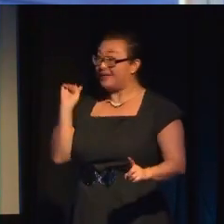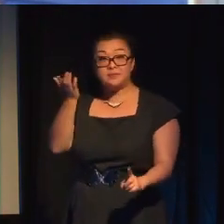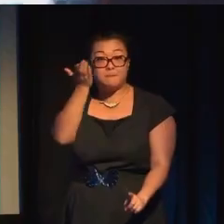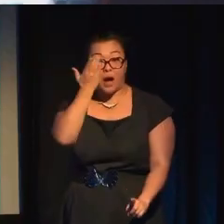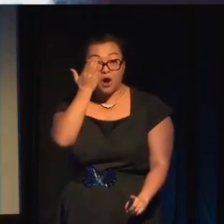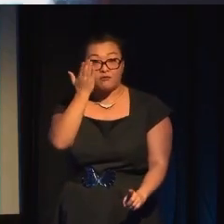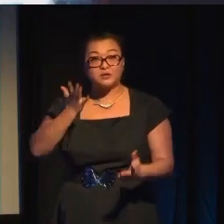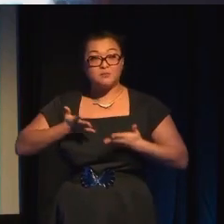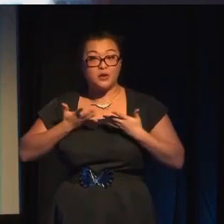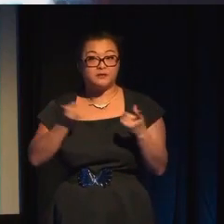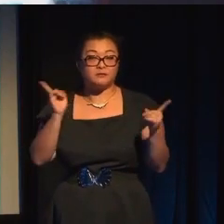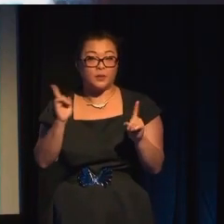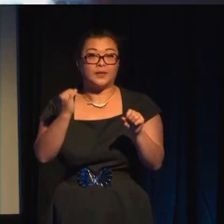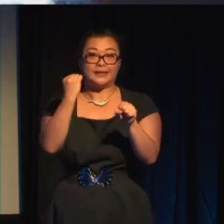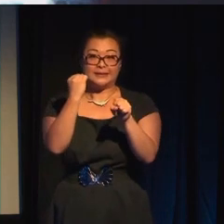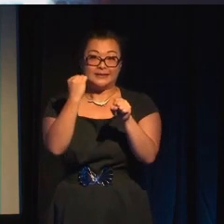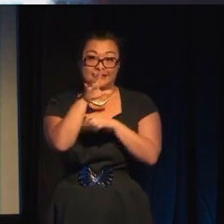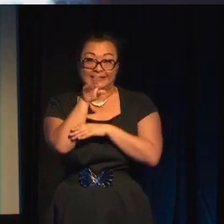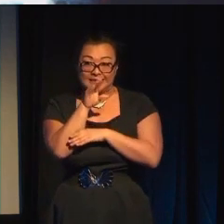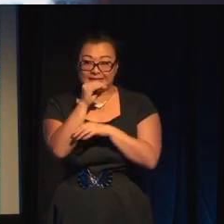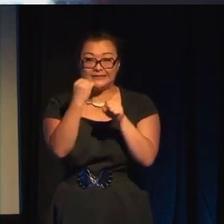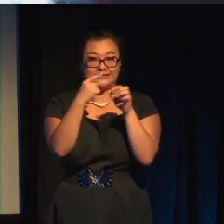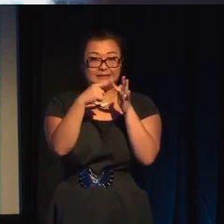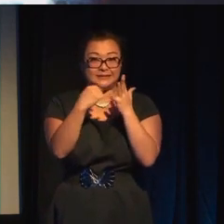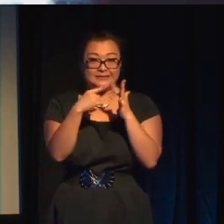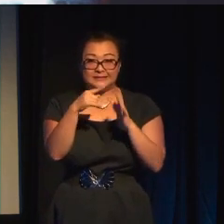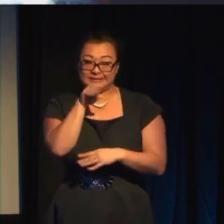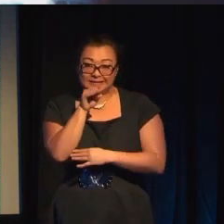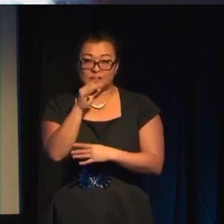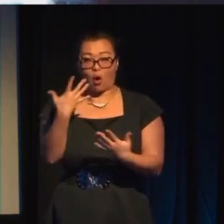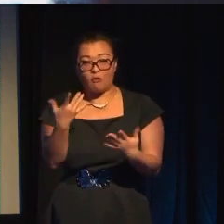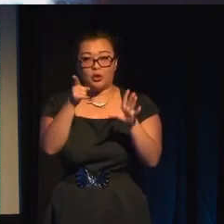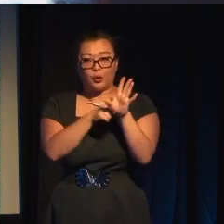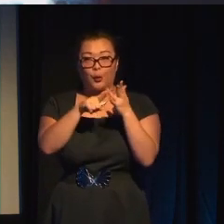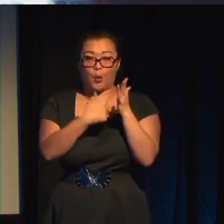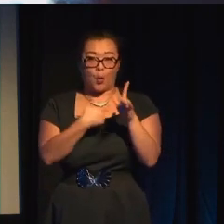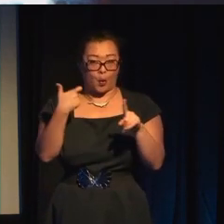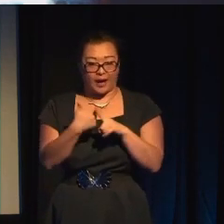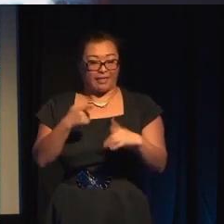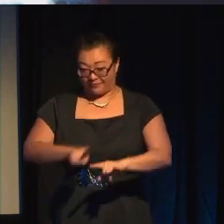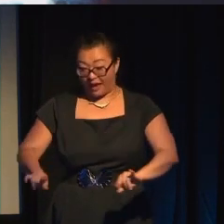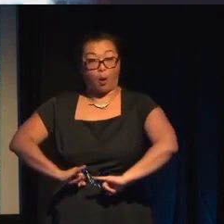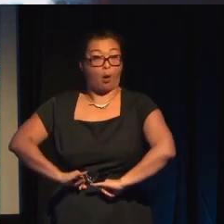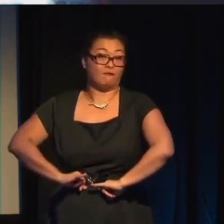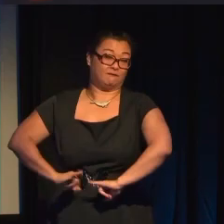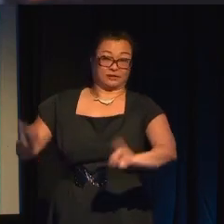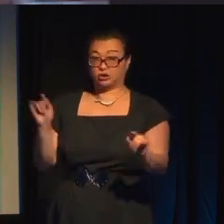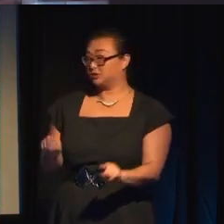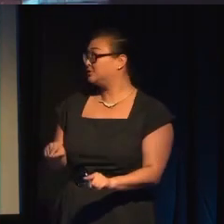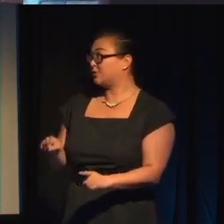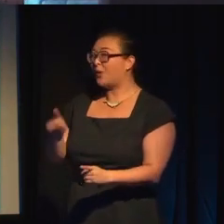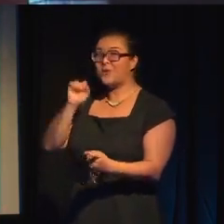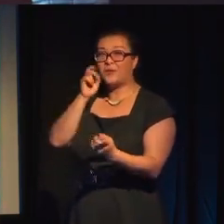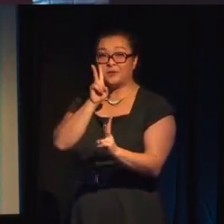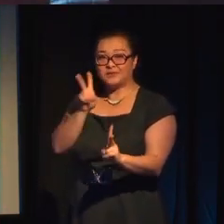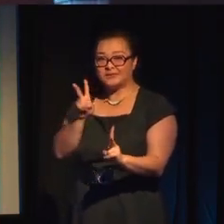are absolutely vicious, brutal things. And if we could play this, what you come to learn is that 1,